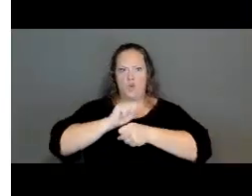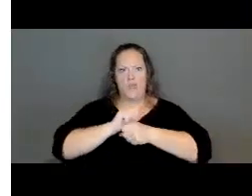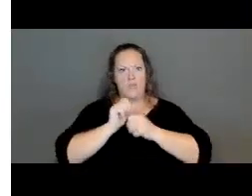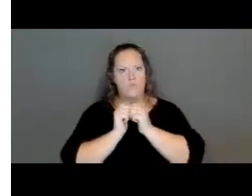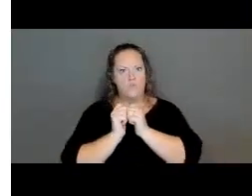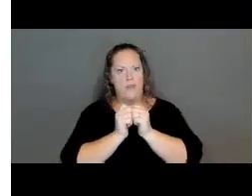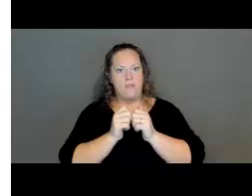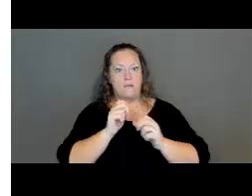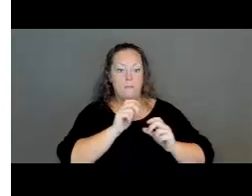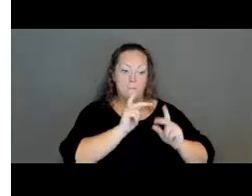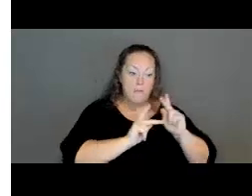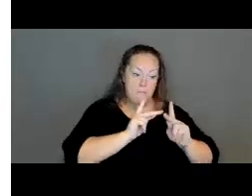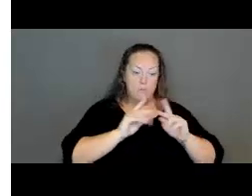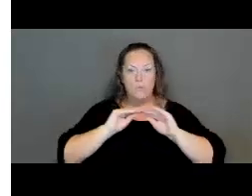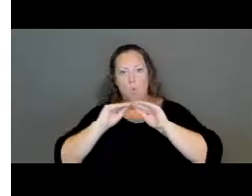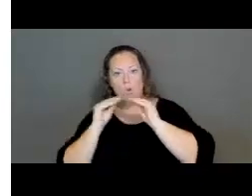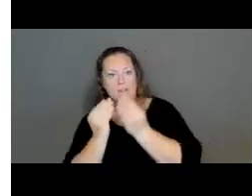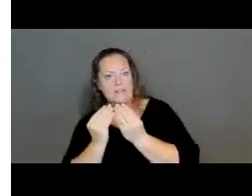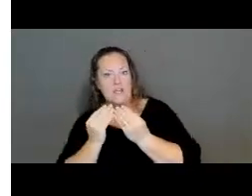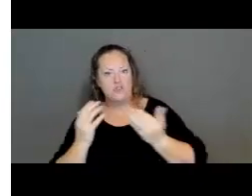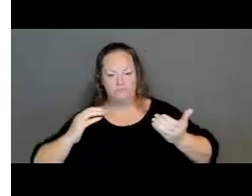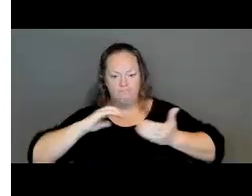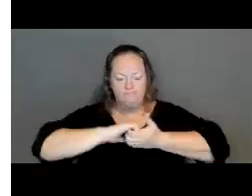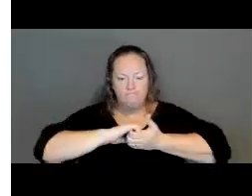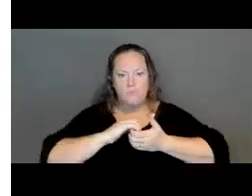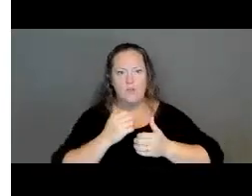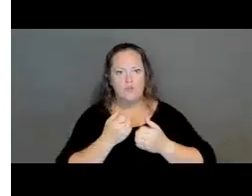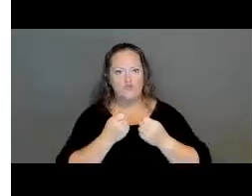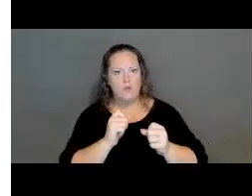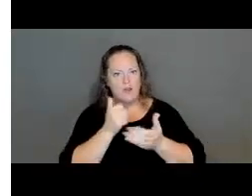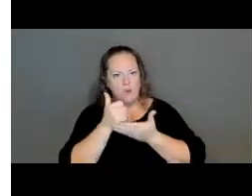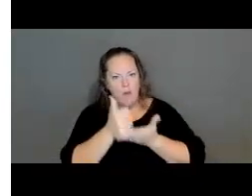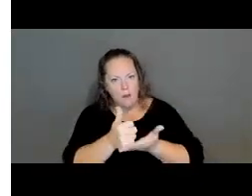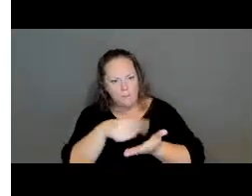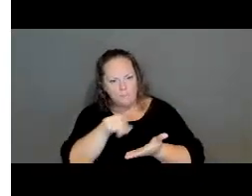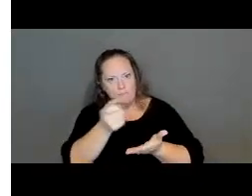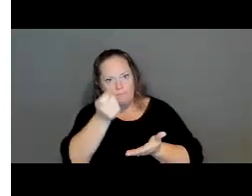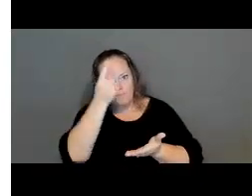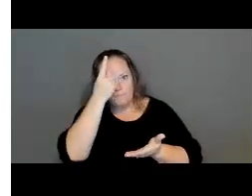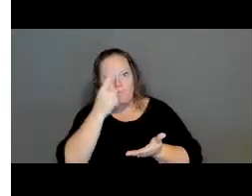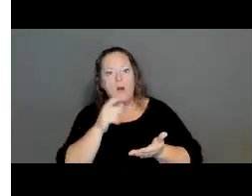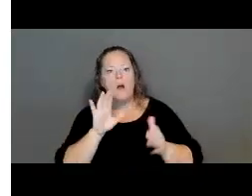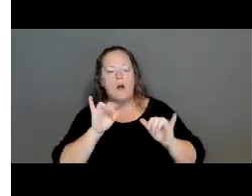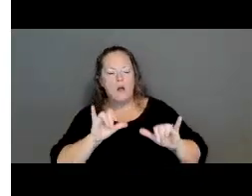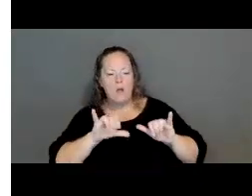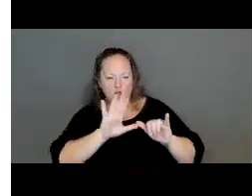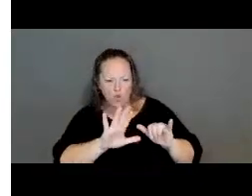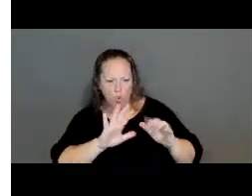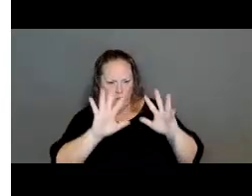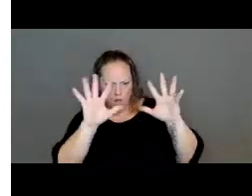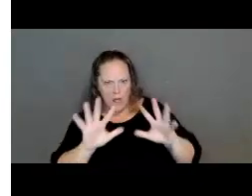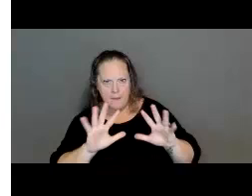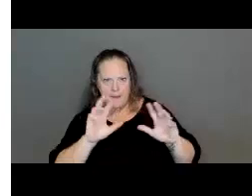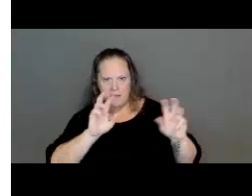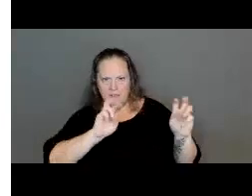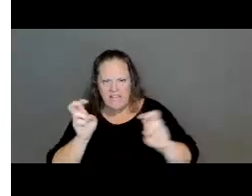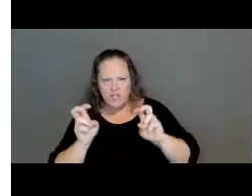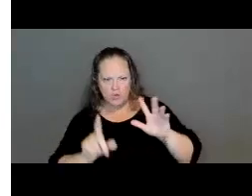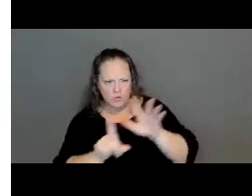with organizations to help them understand what their climate issues are and connect